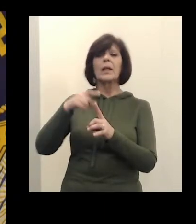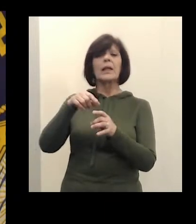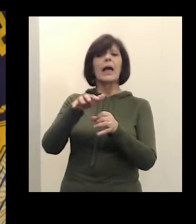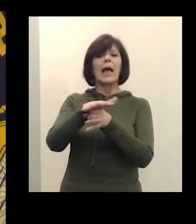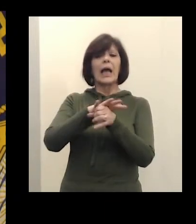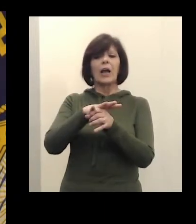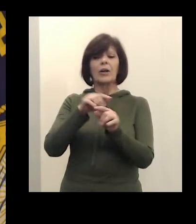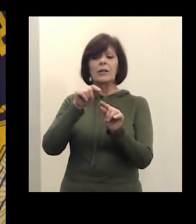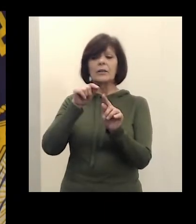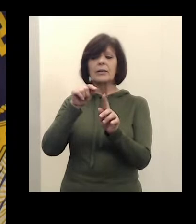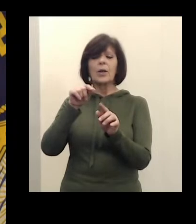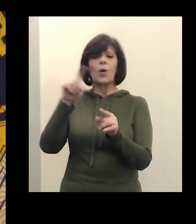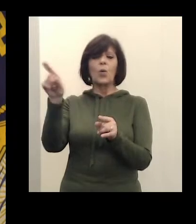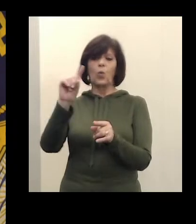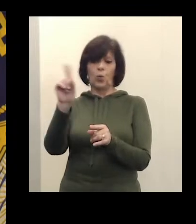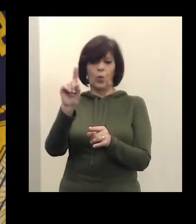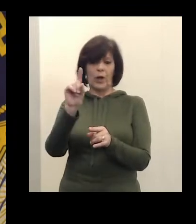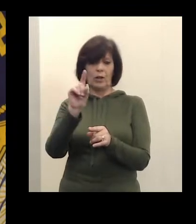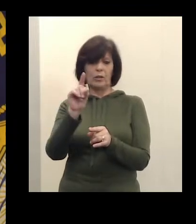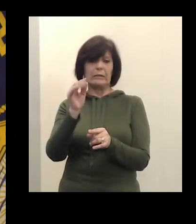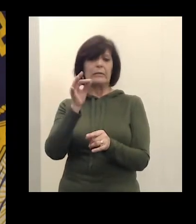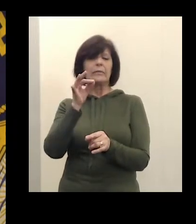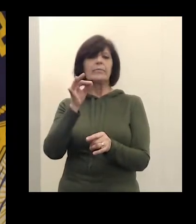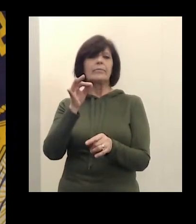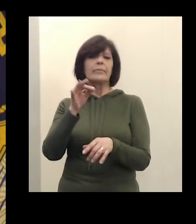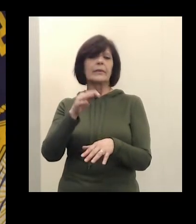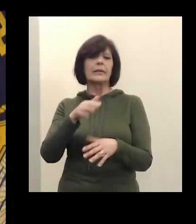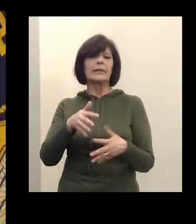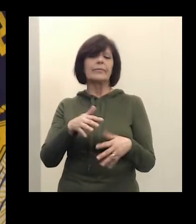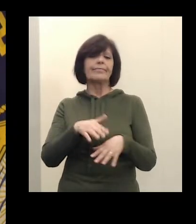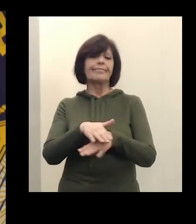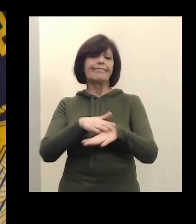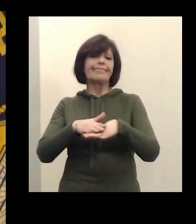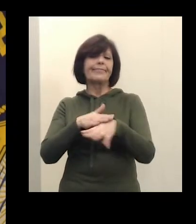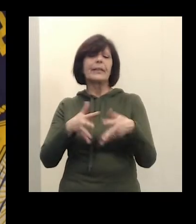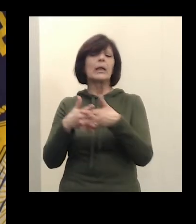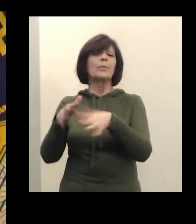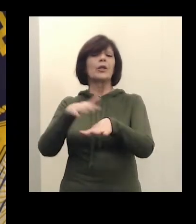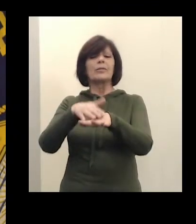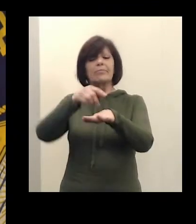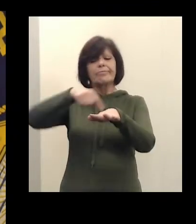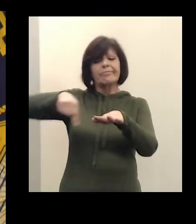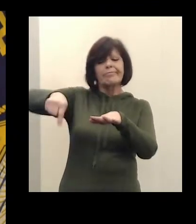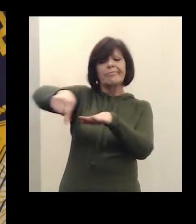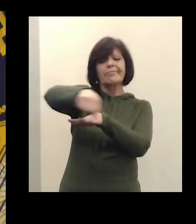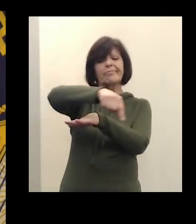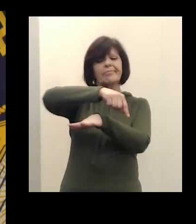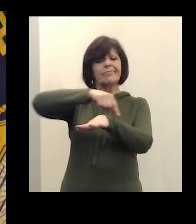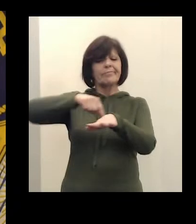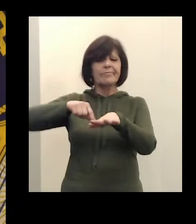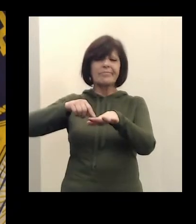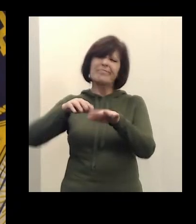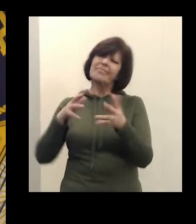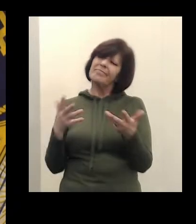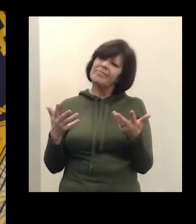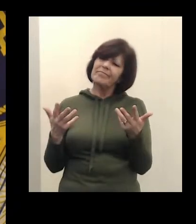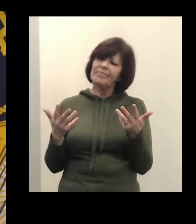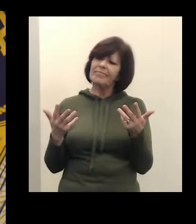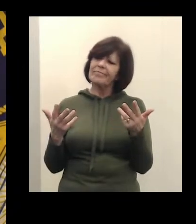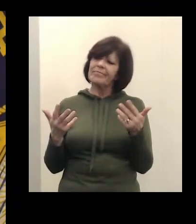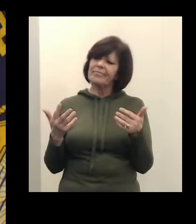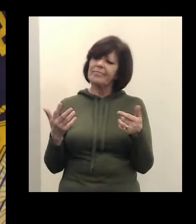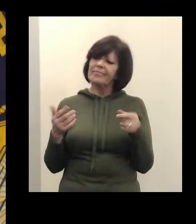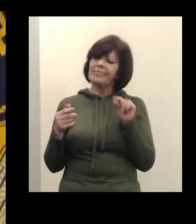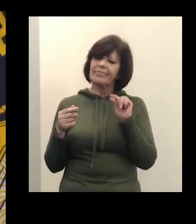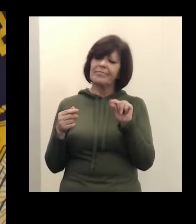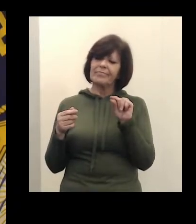is located, the border in Erie County, is this kind of feeding across the line, Collins to Gowanda,